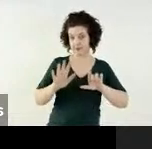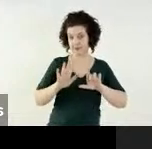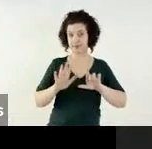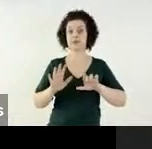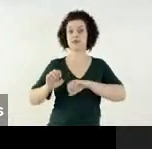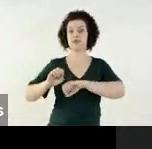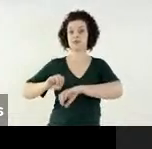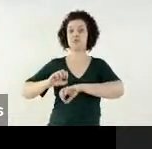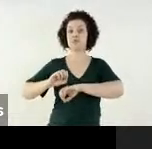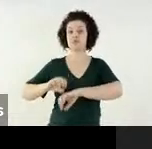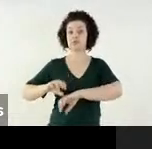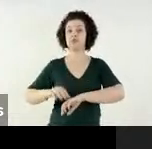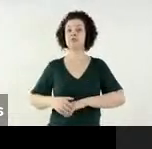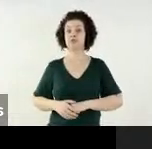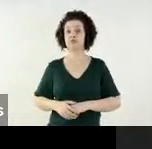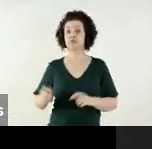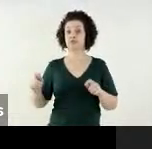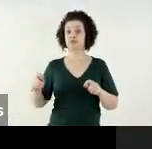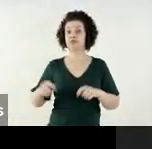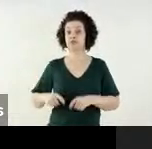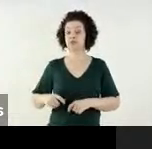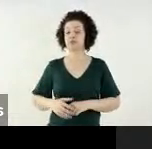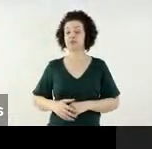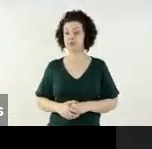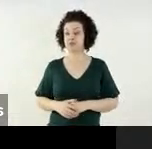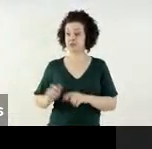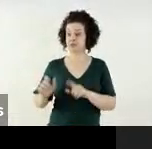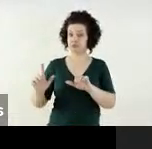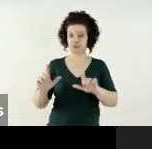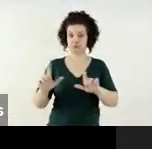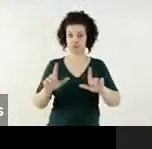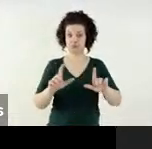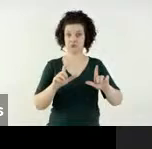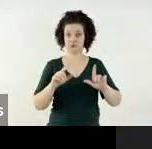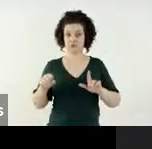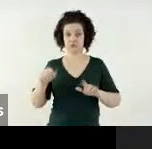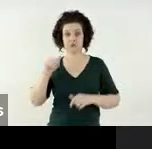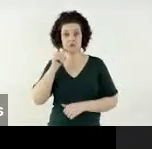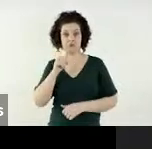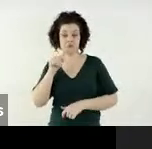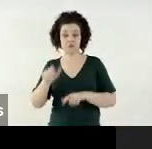And of course, the photographs, which are women picturing women, needless to